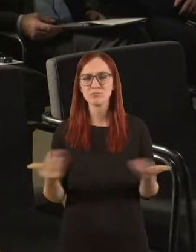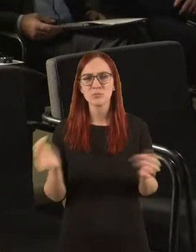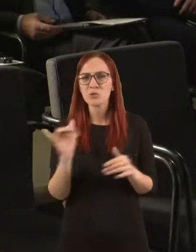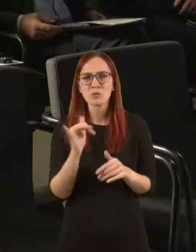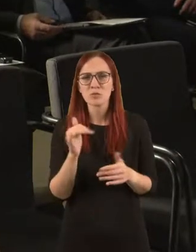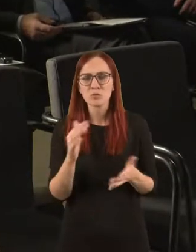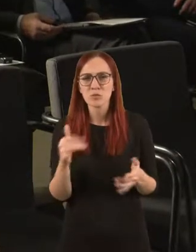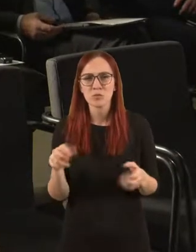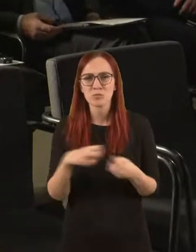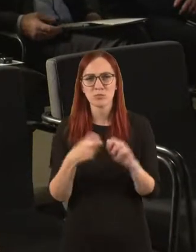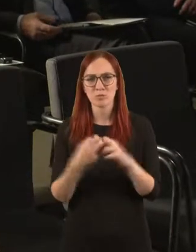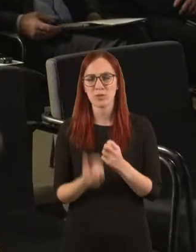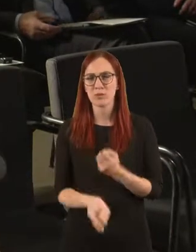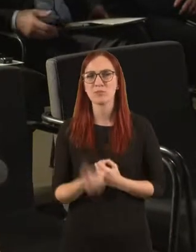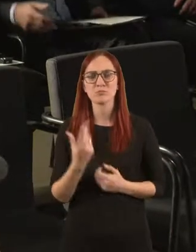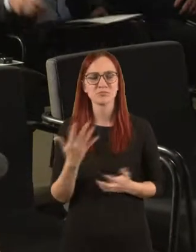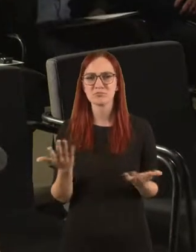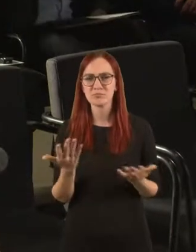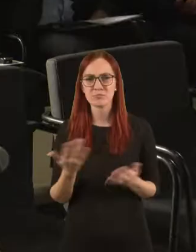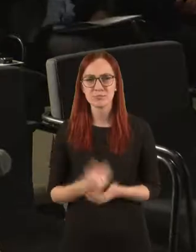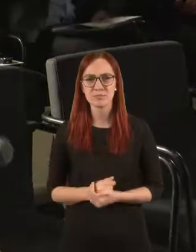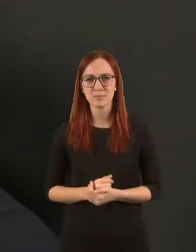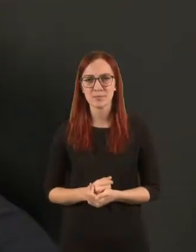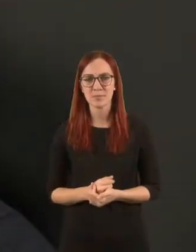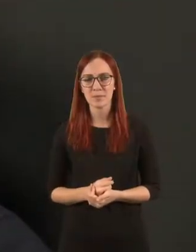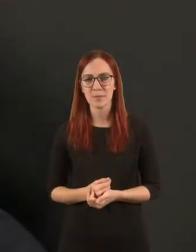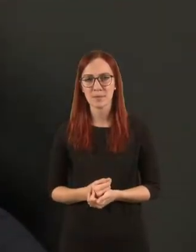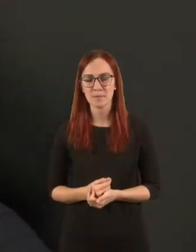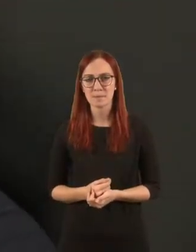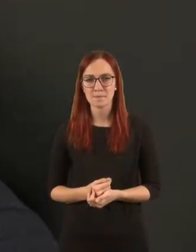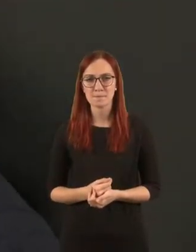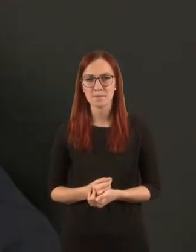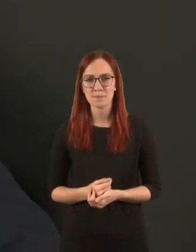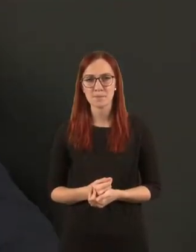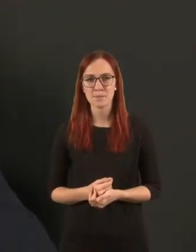municipalities unwilling to introduce this fact? What are the obstacles?